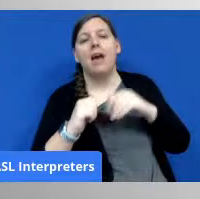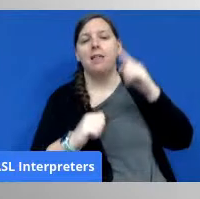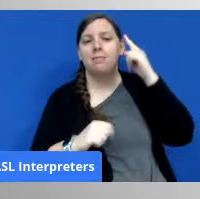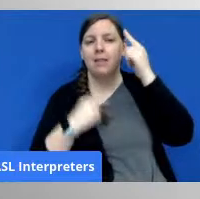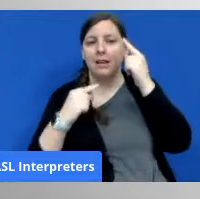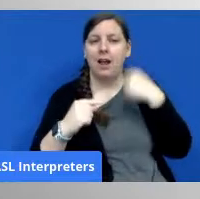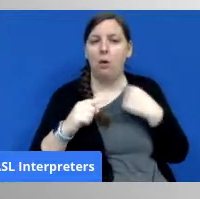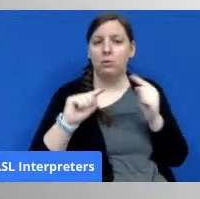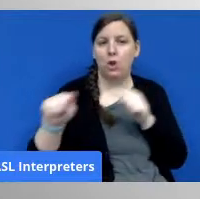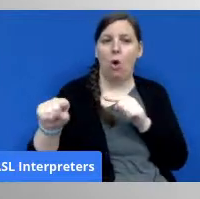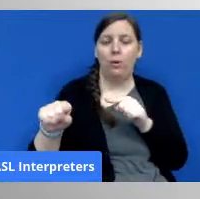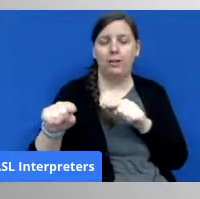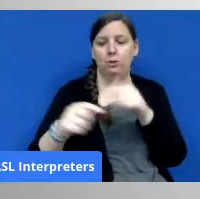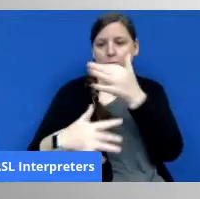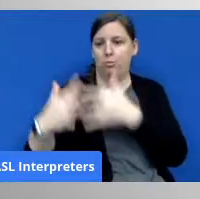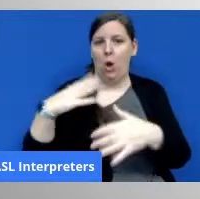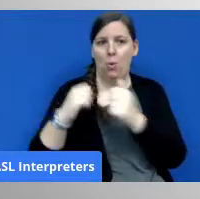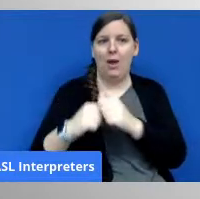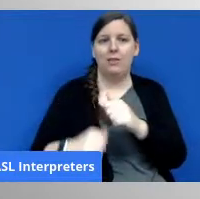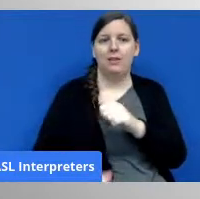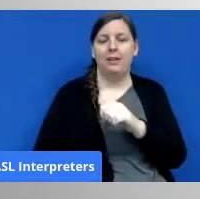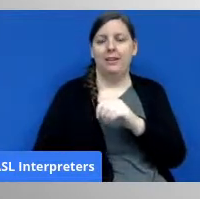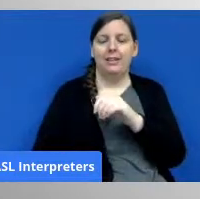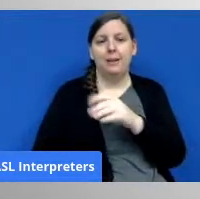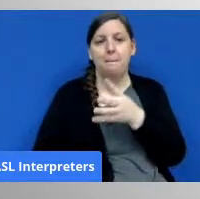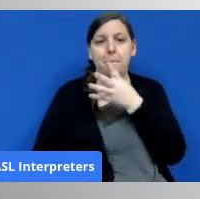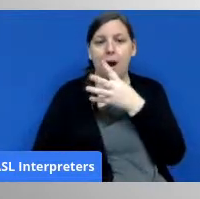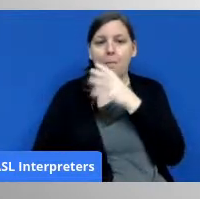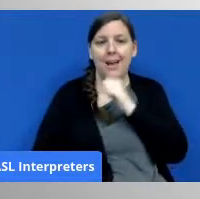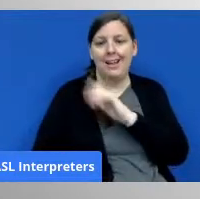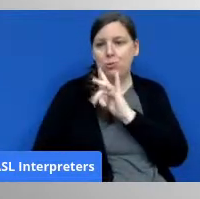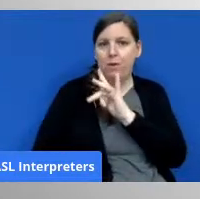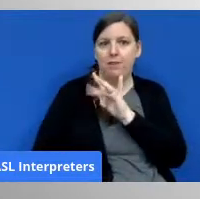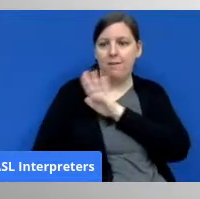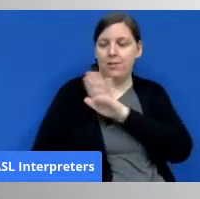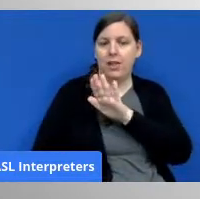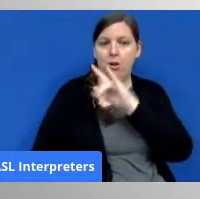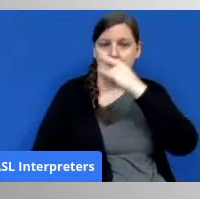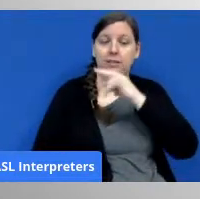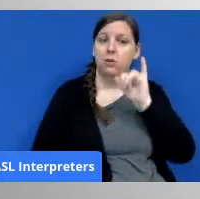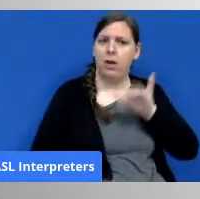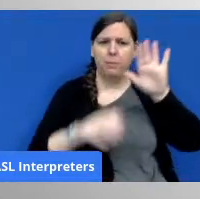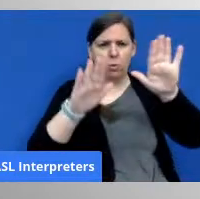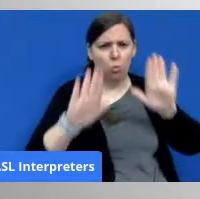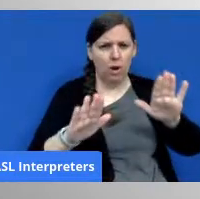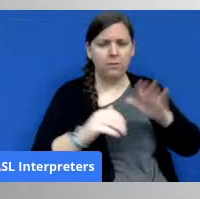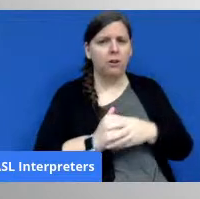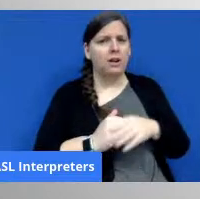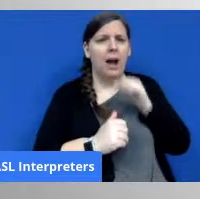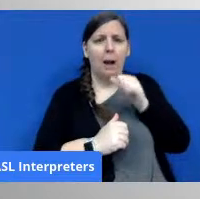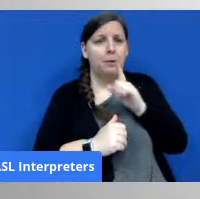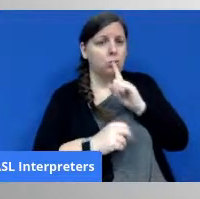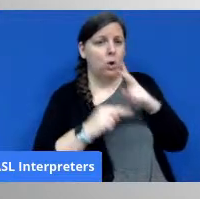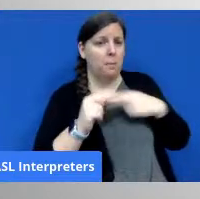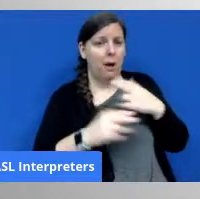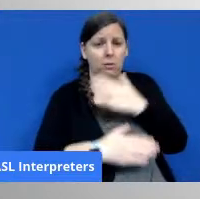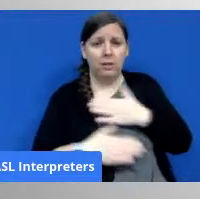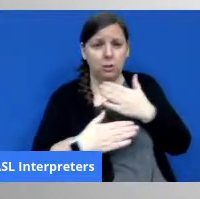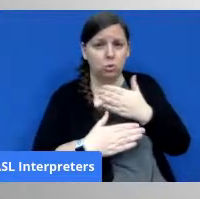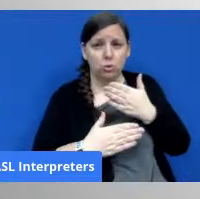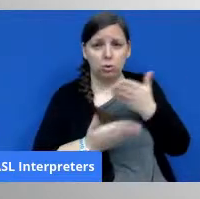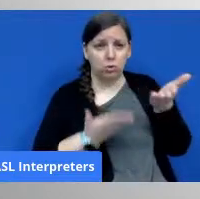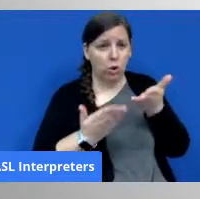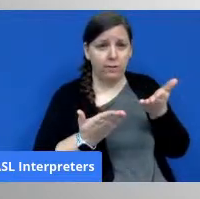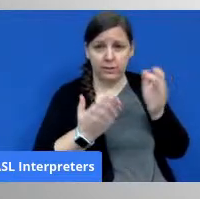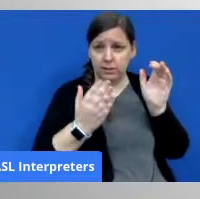that would be like a wonderful thing to have. Leisure Services doing something like that.